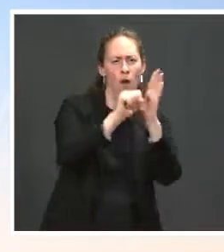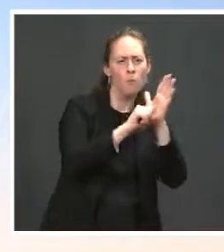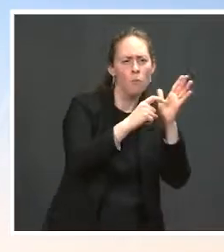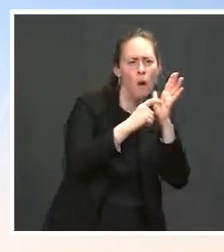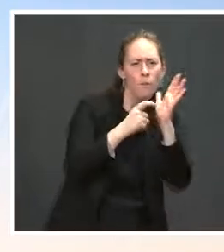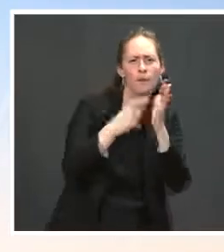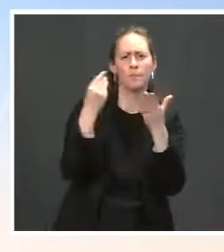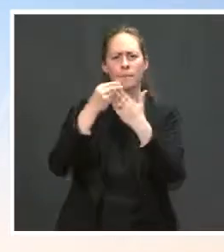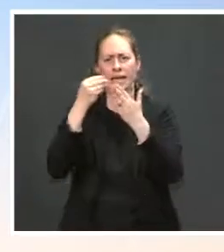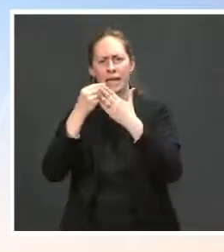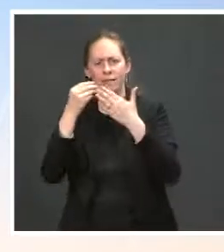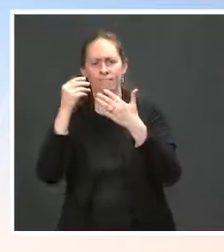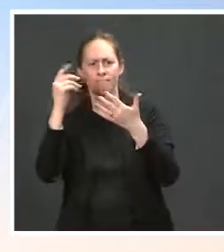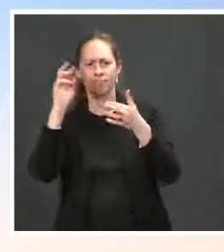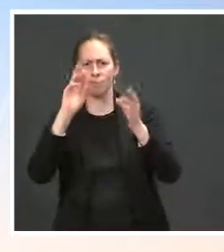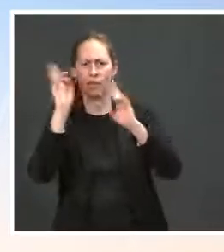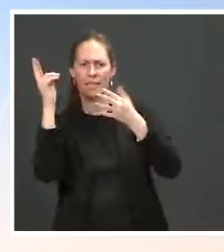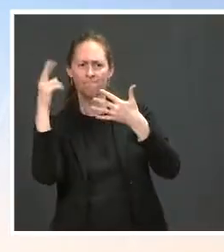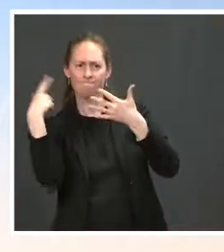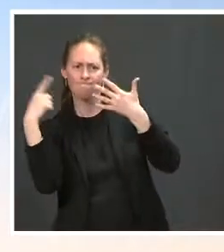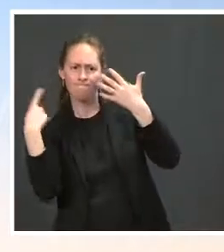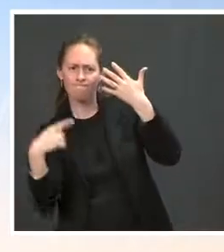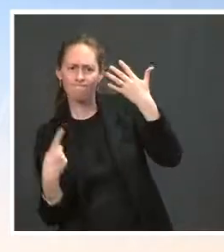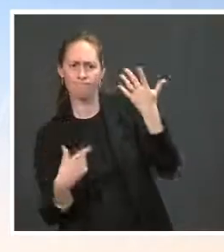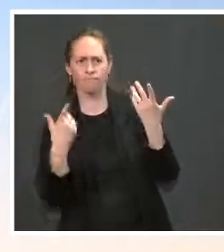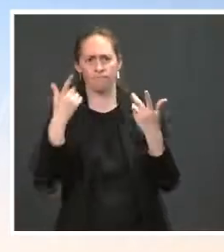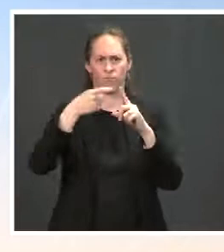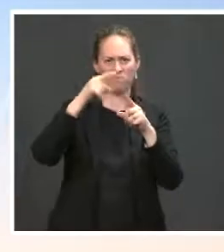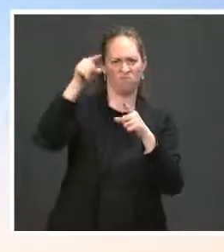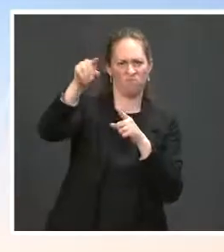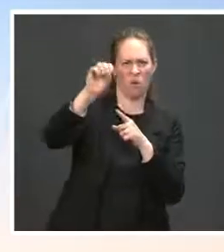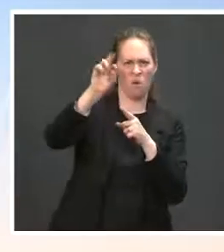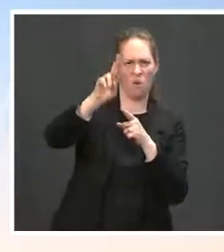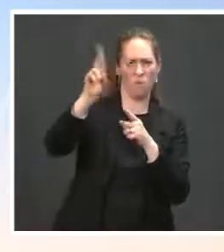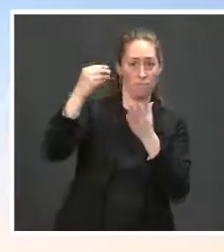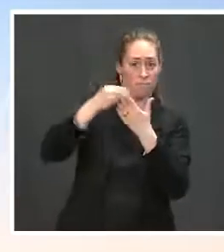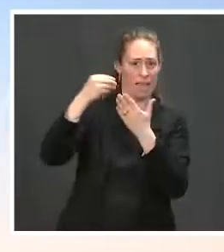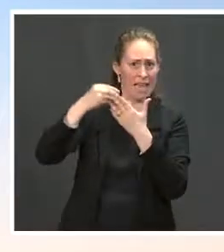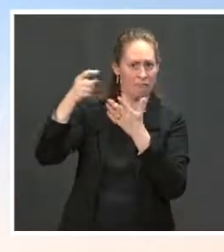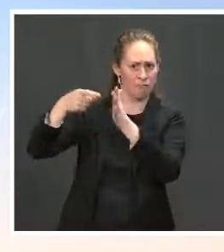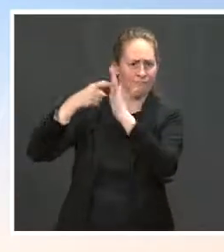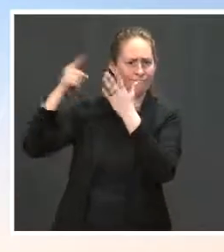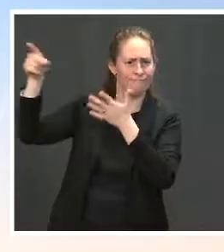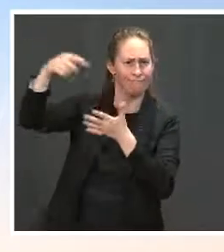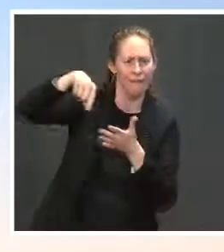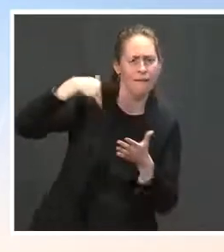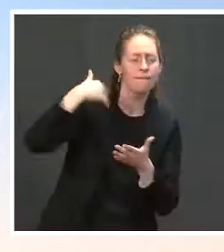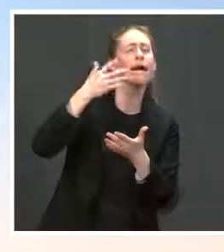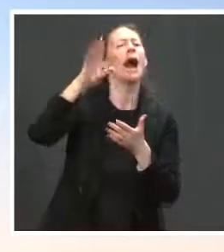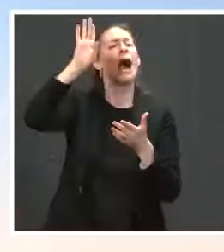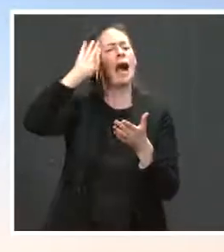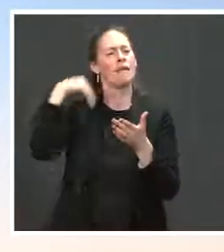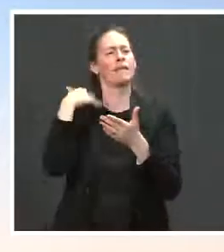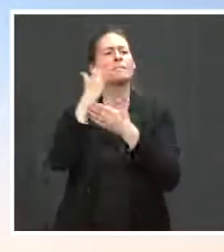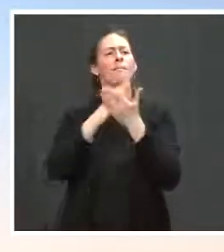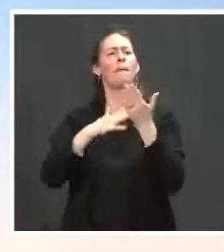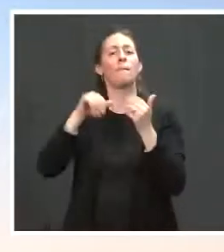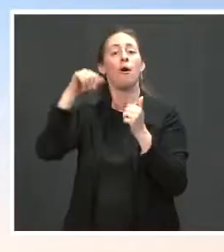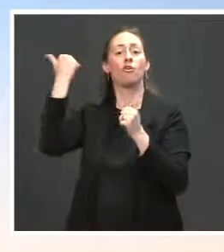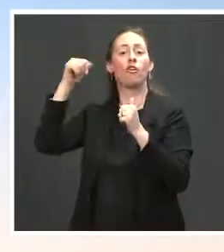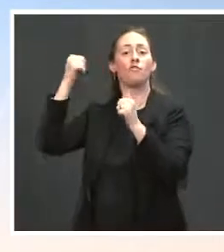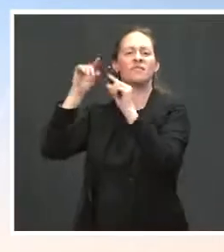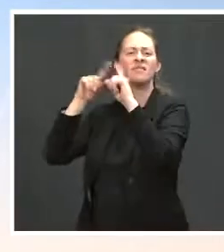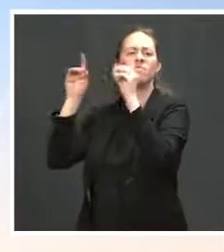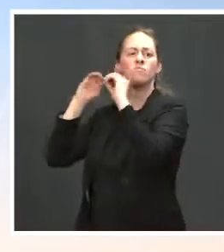into the country from ORR. There's funding requirements for that, but we also acknowledge a lot of the funding comes from outside organizations. That needs to